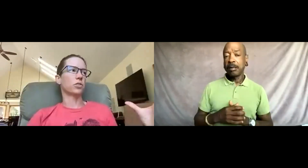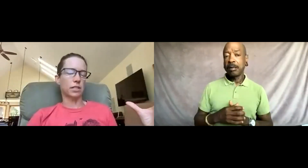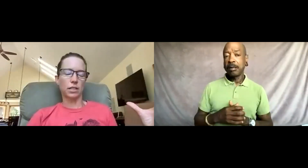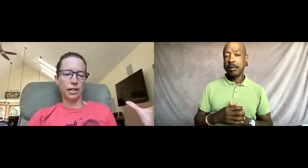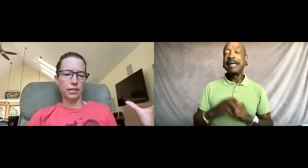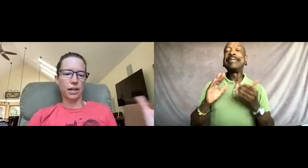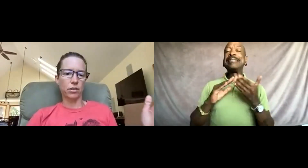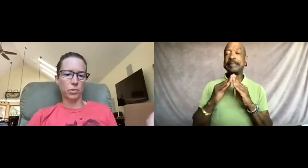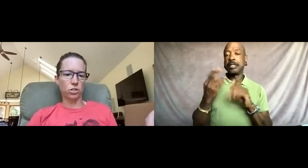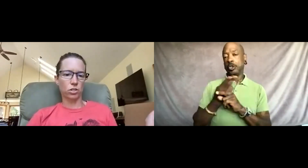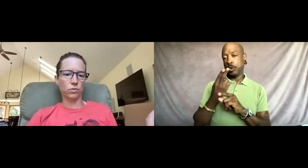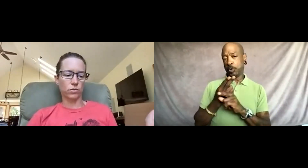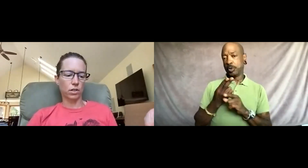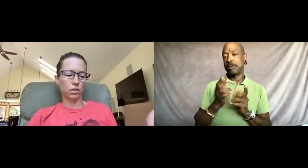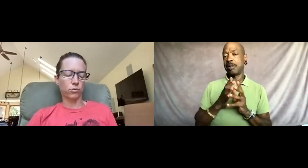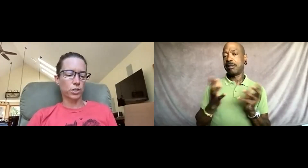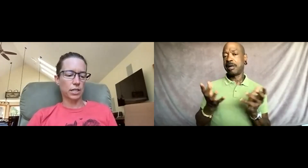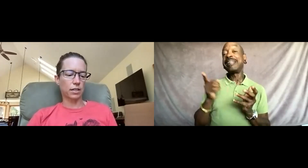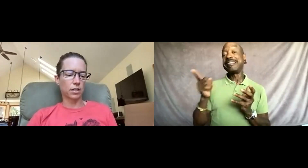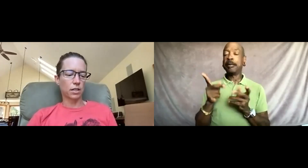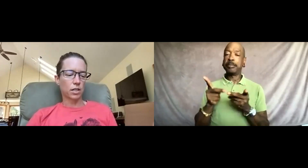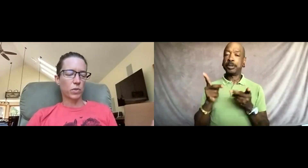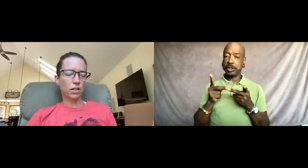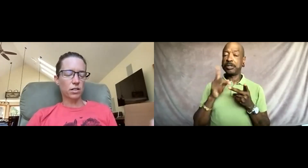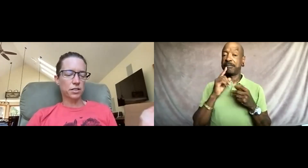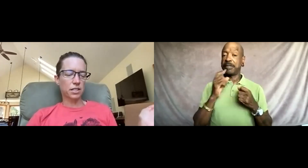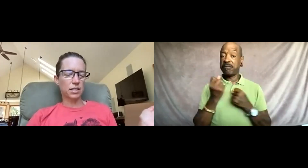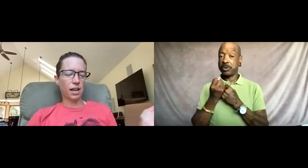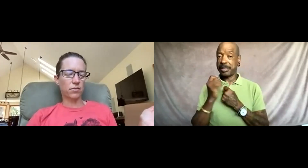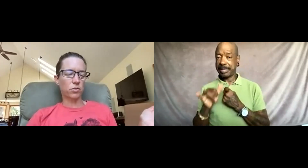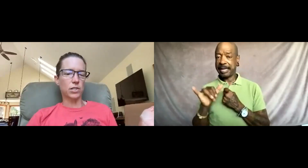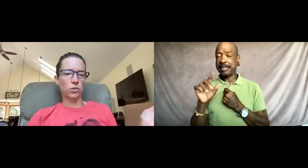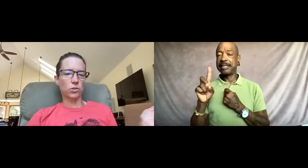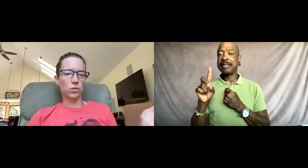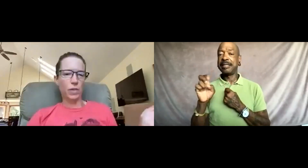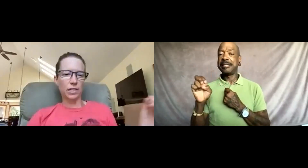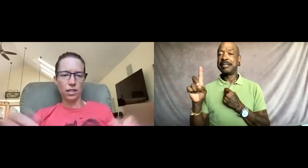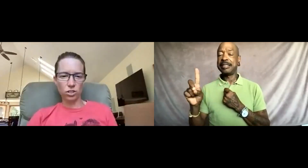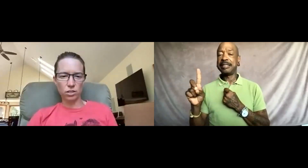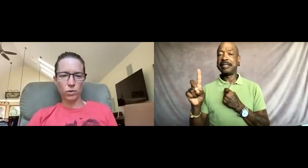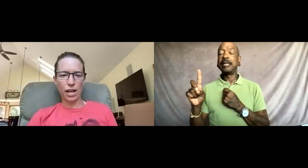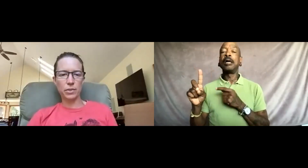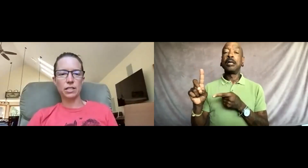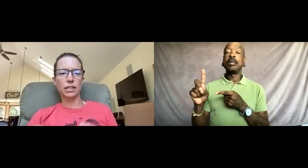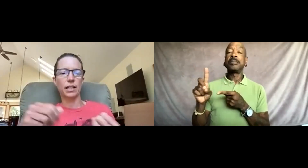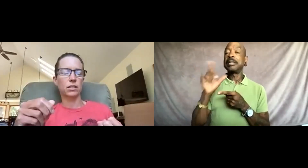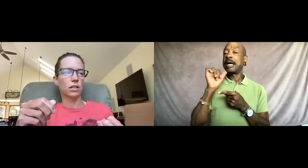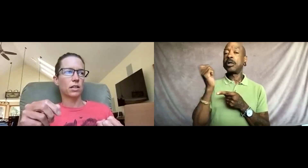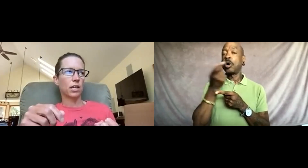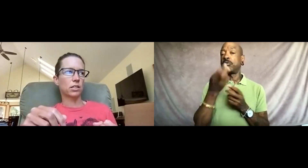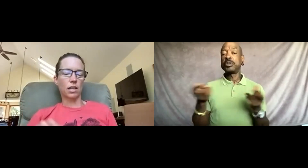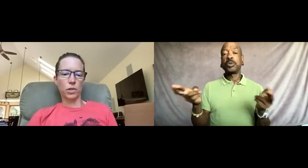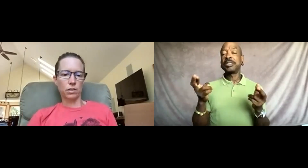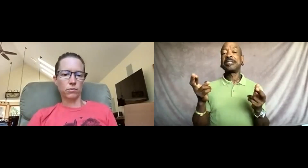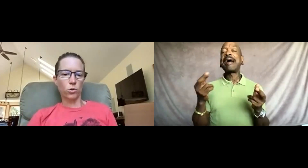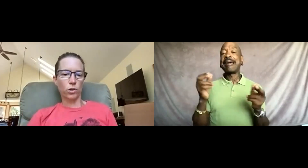cities use this a lot and they're in the position of enforcing it. But not all cities have the resources to pay attention to what happens to land and